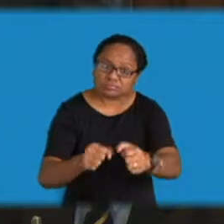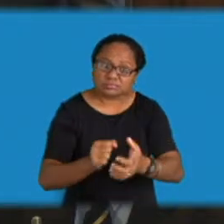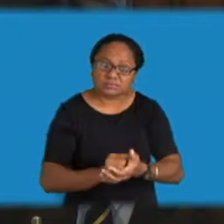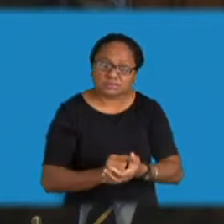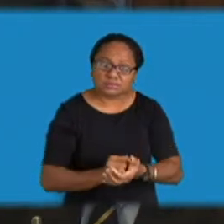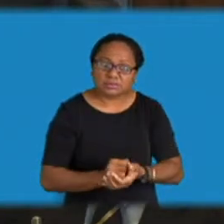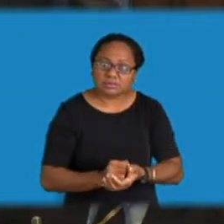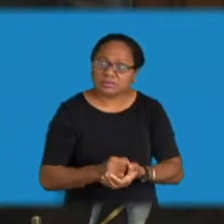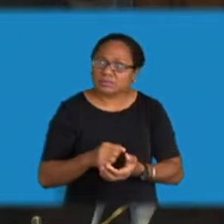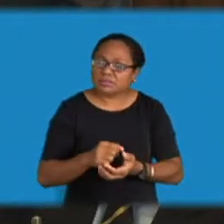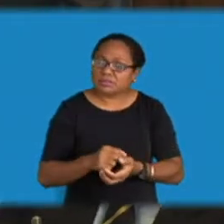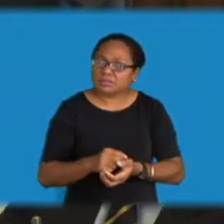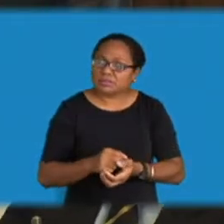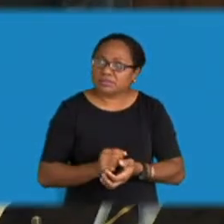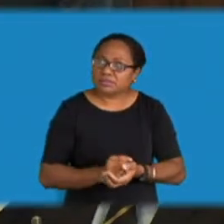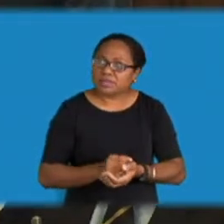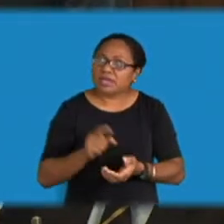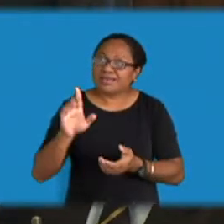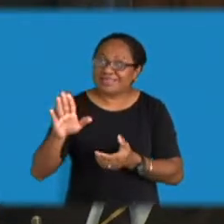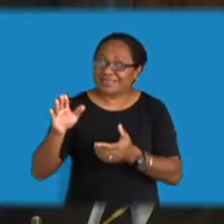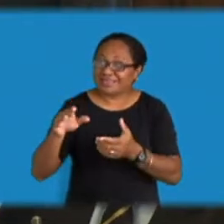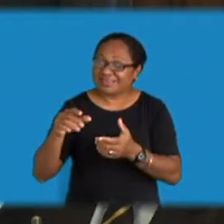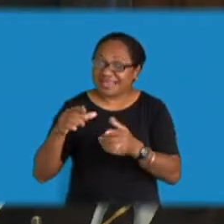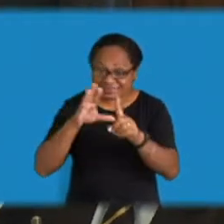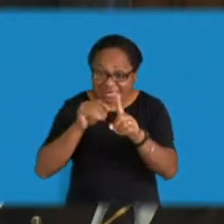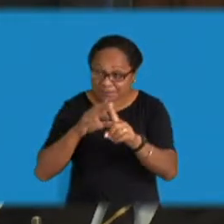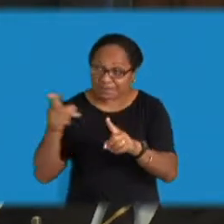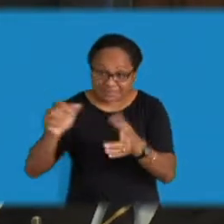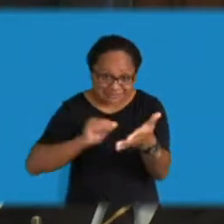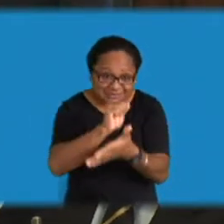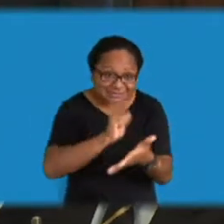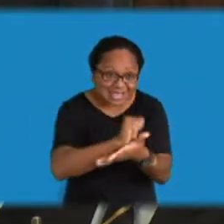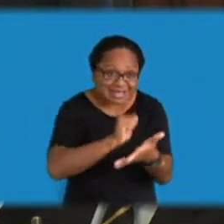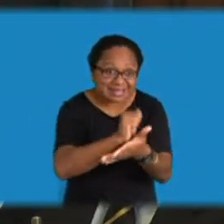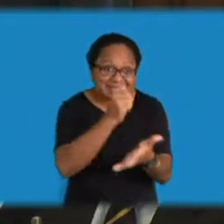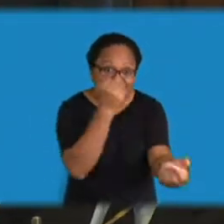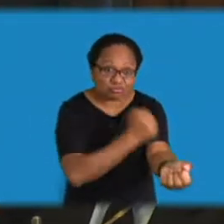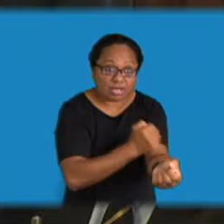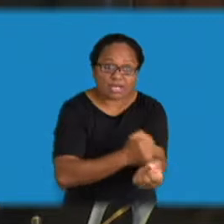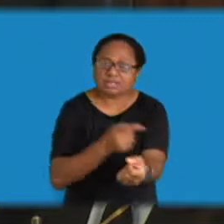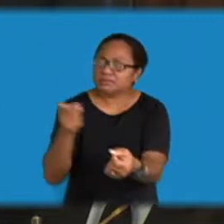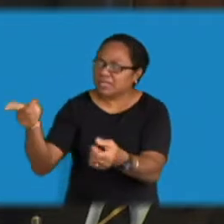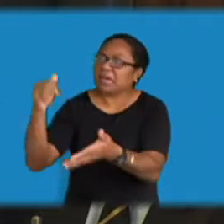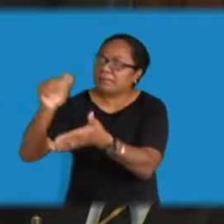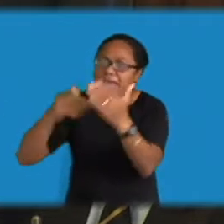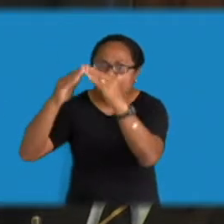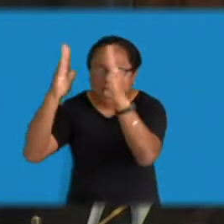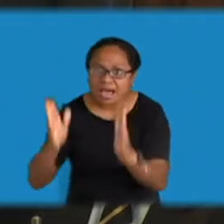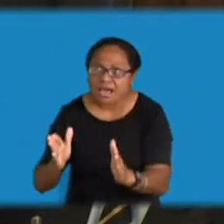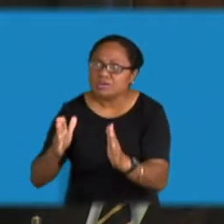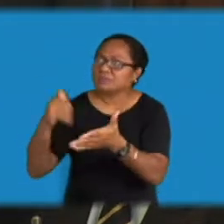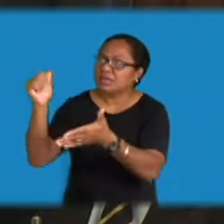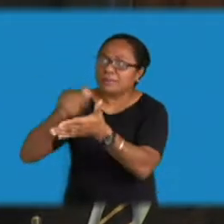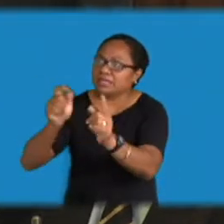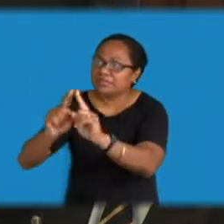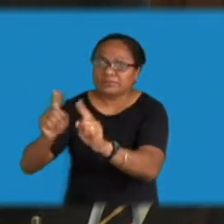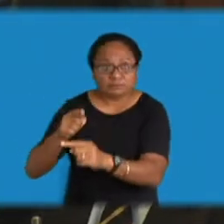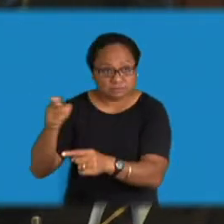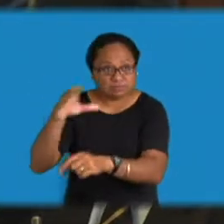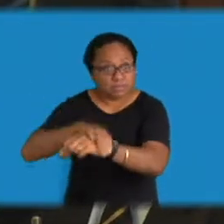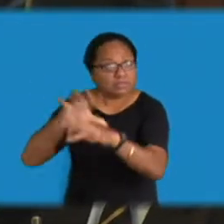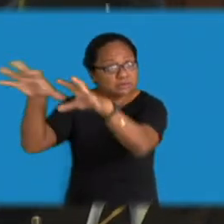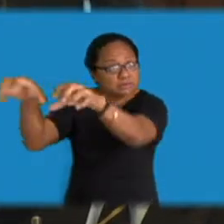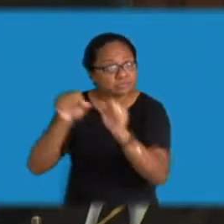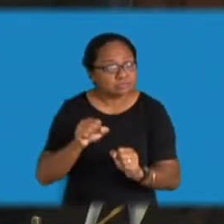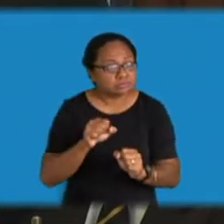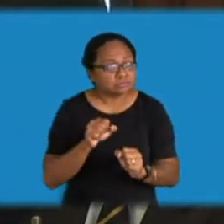and the things that are bought from marijuana money, presumed to be bought from marijuana money, confiscated by the police. Thank